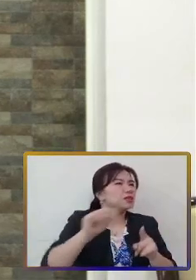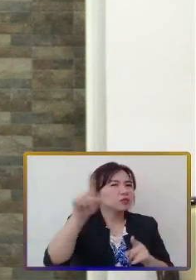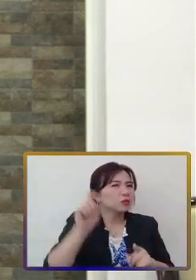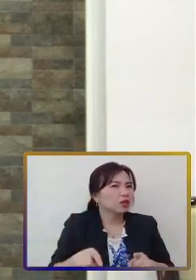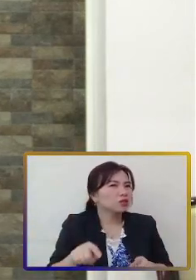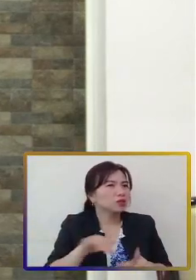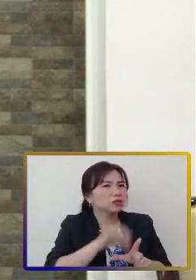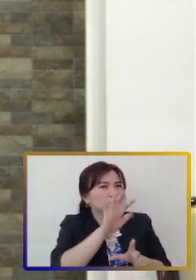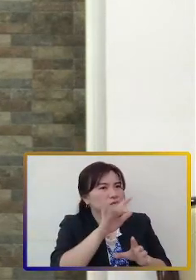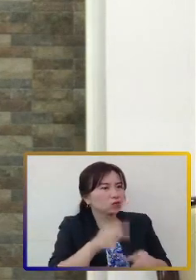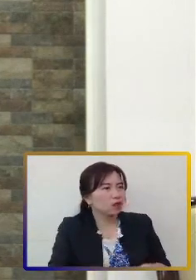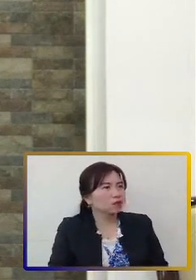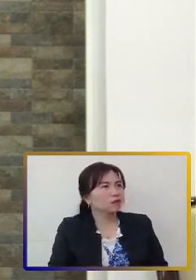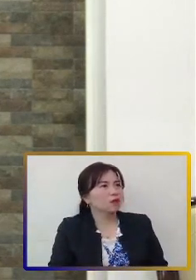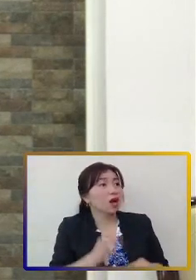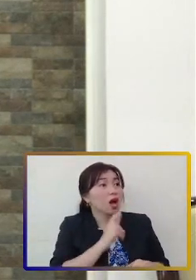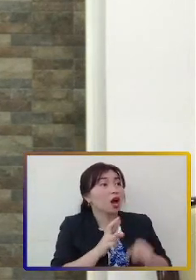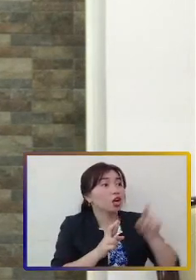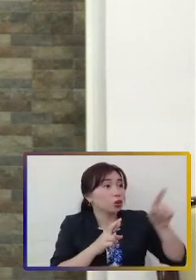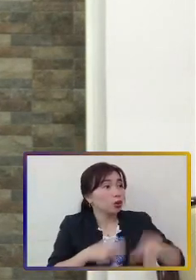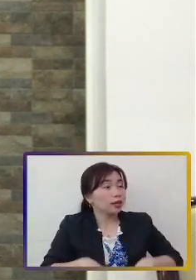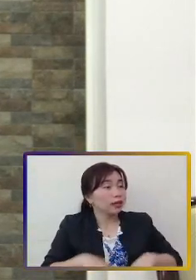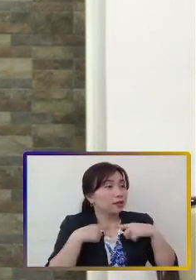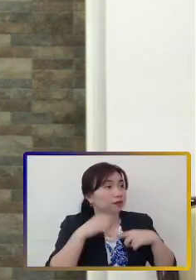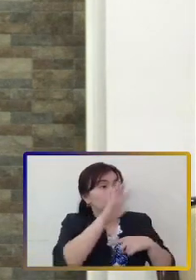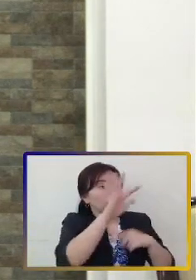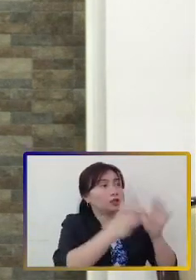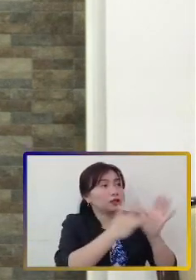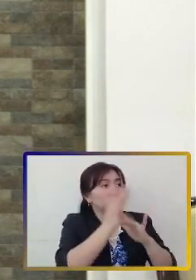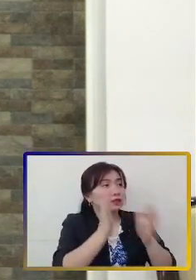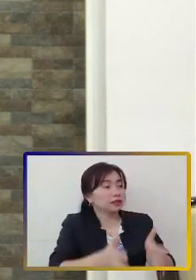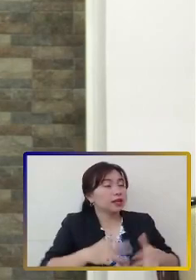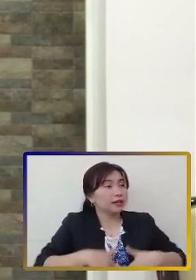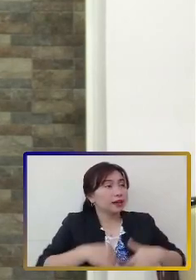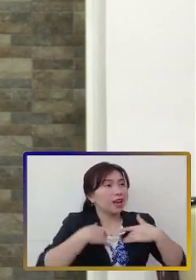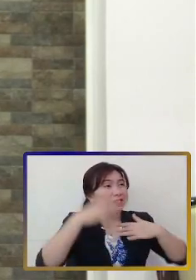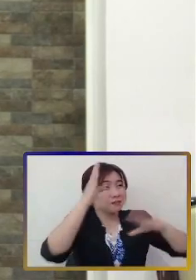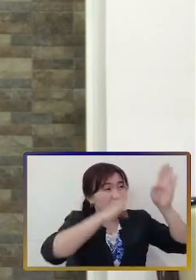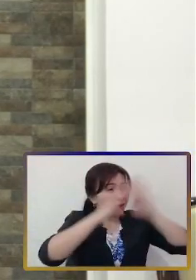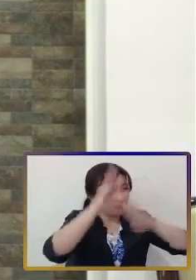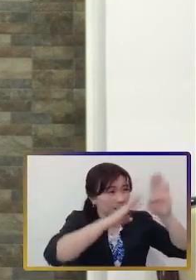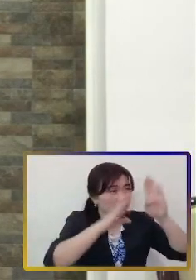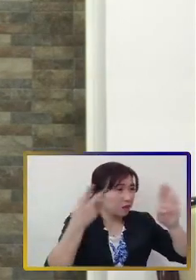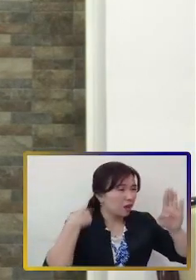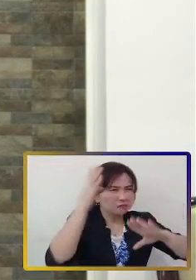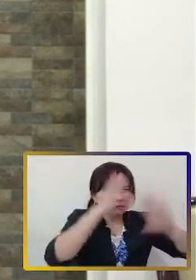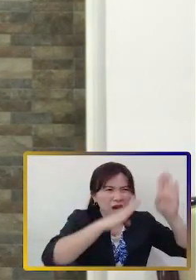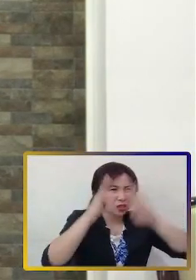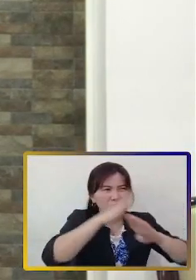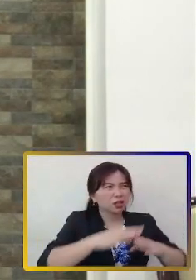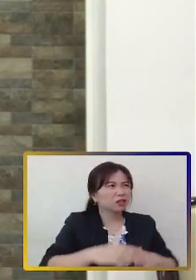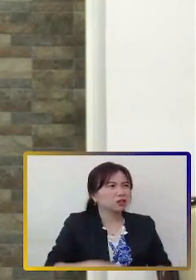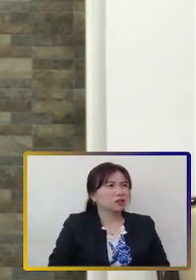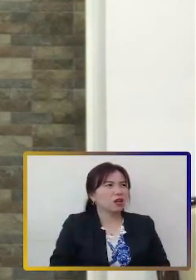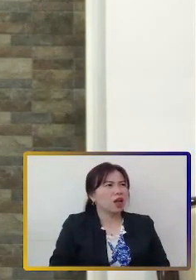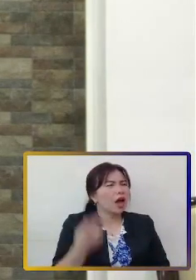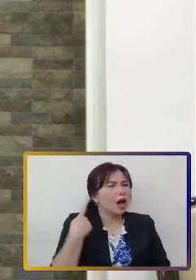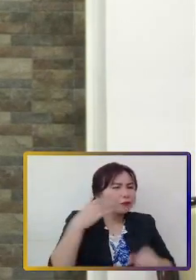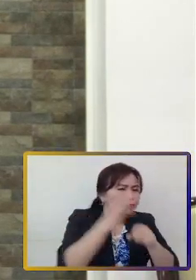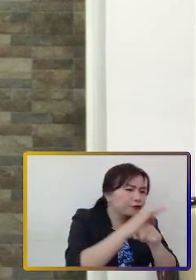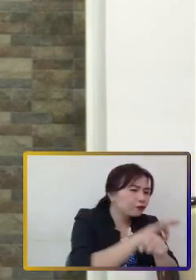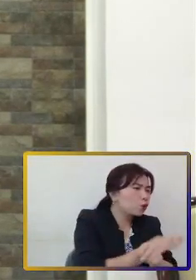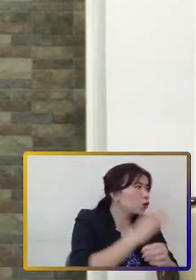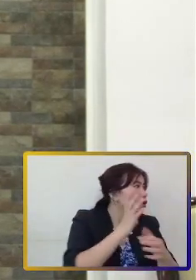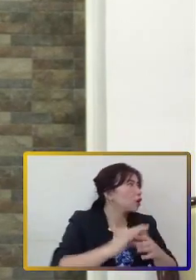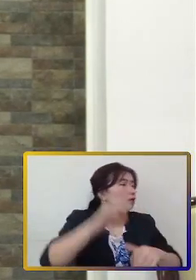living your Christian life bothered namumuhay ka ba sa kristiyanong buhay mo full of doubts hindi mo na alam